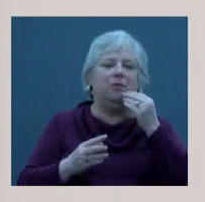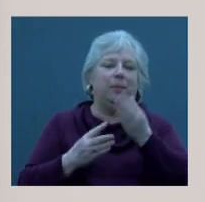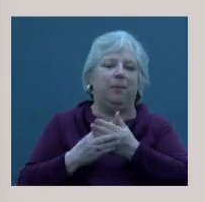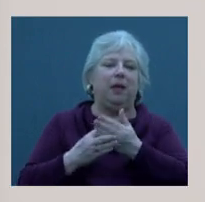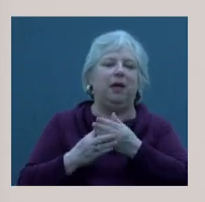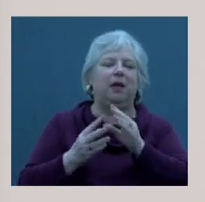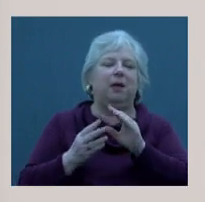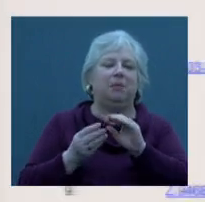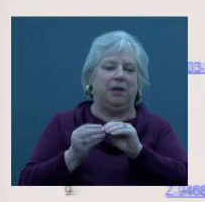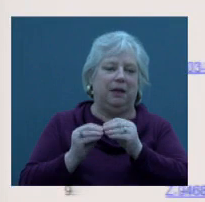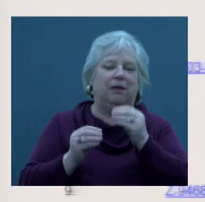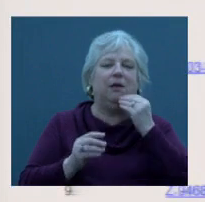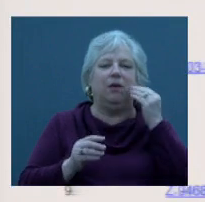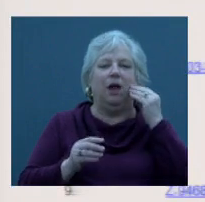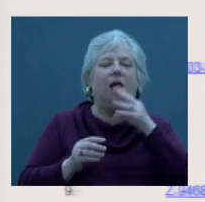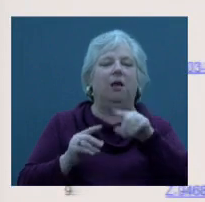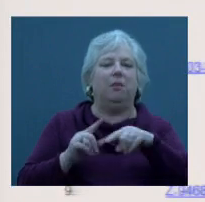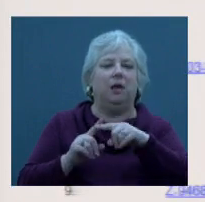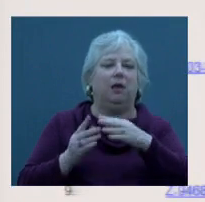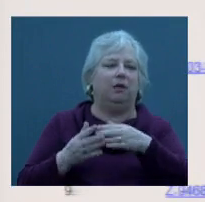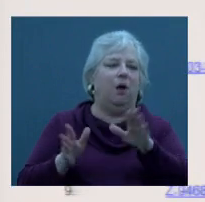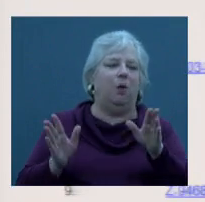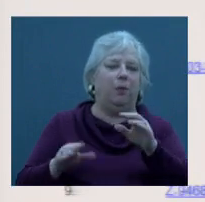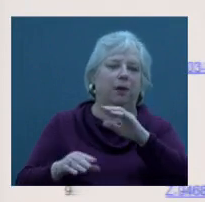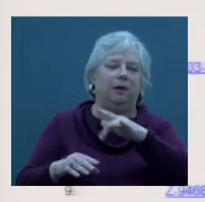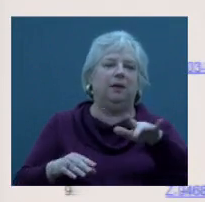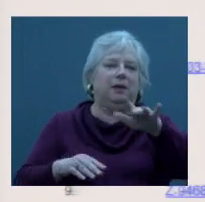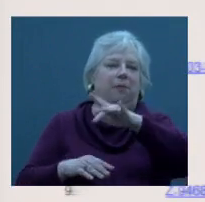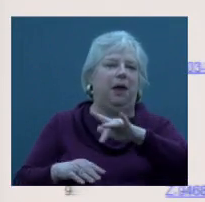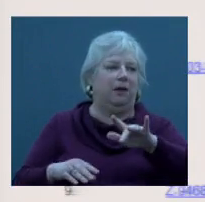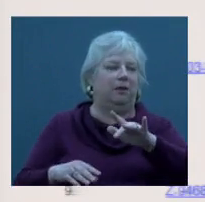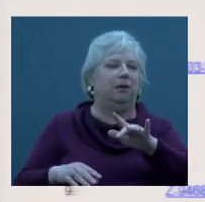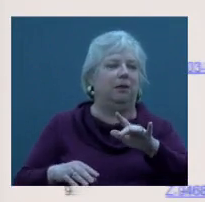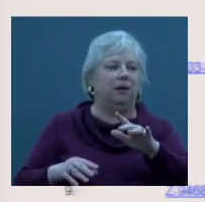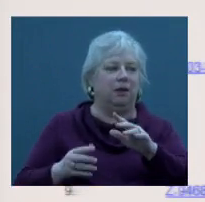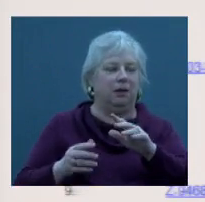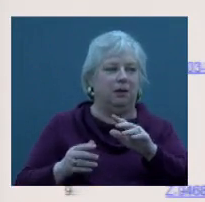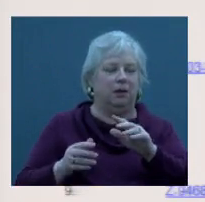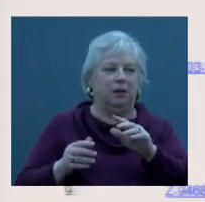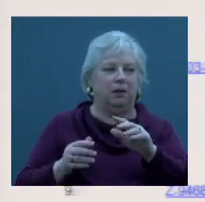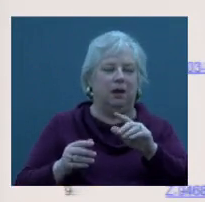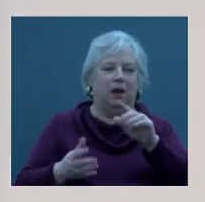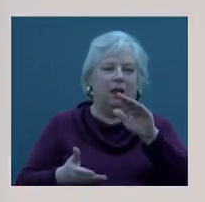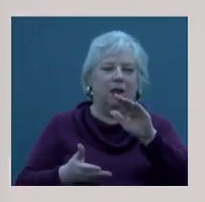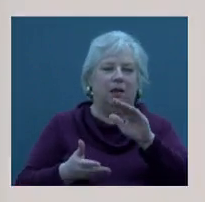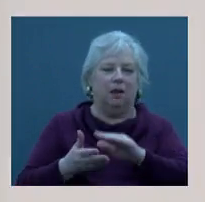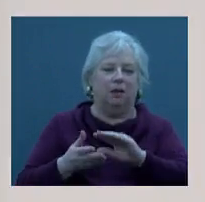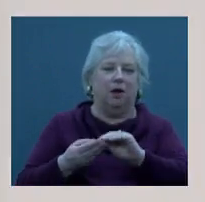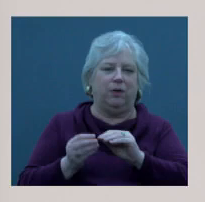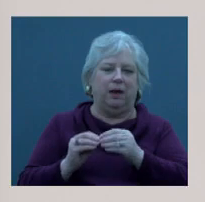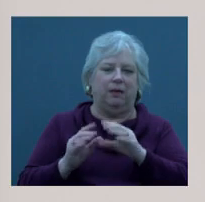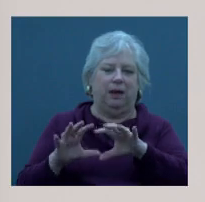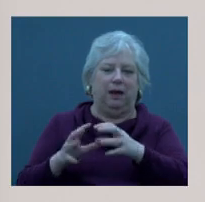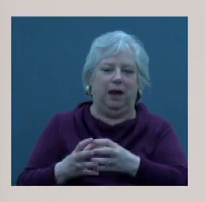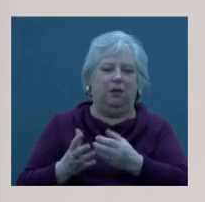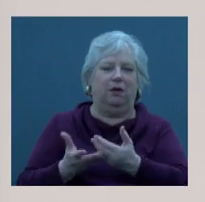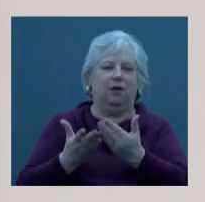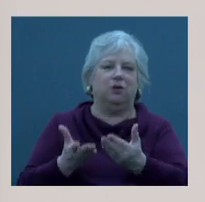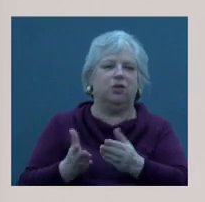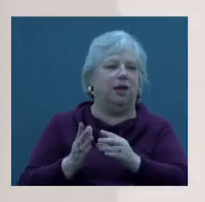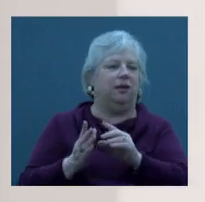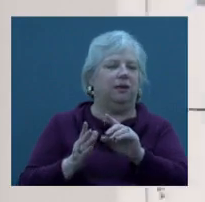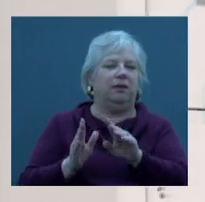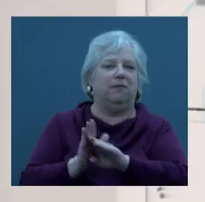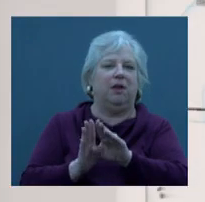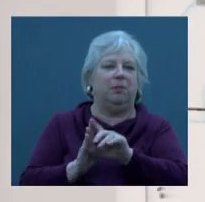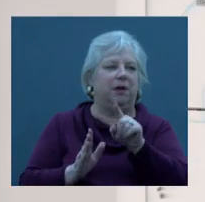medium-density residential, as well as open space for that. The low-density category suggests development of